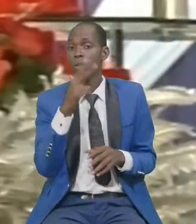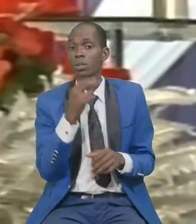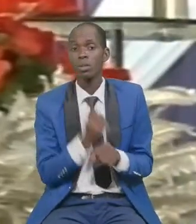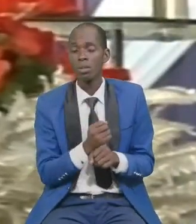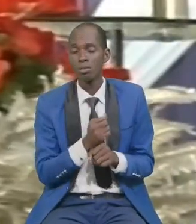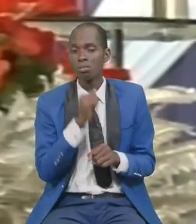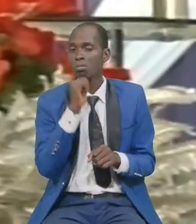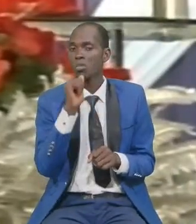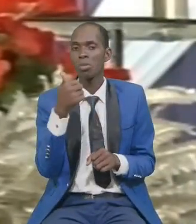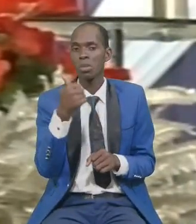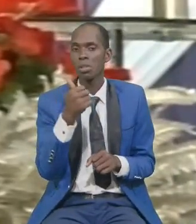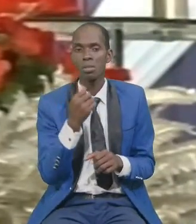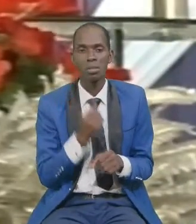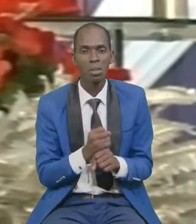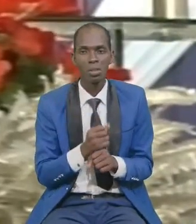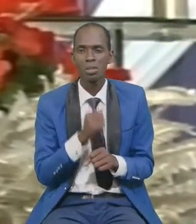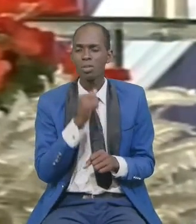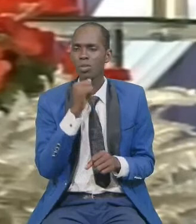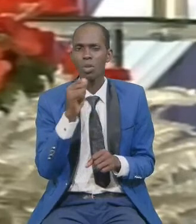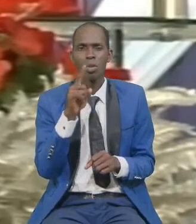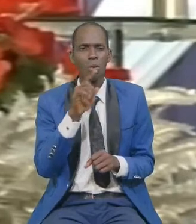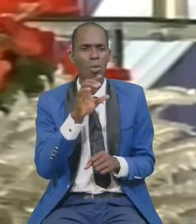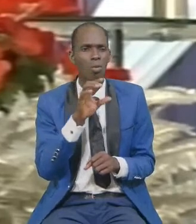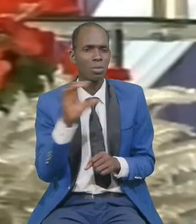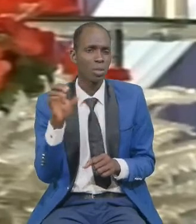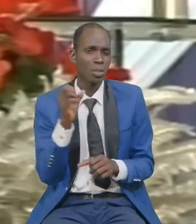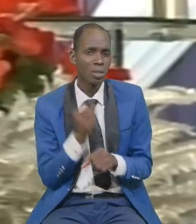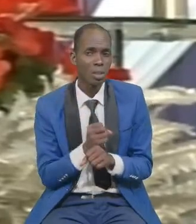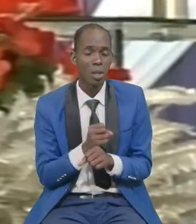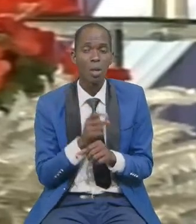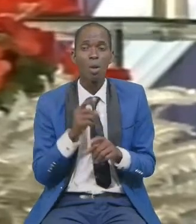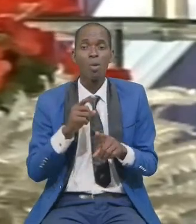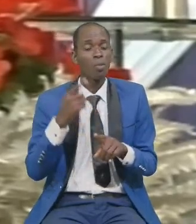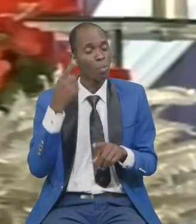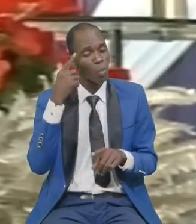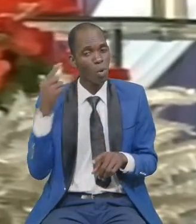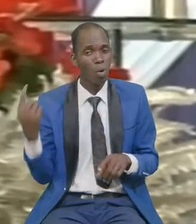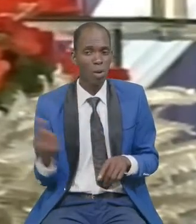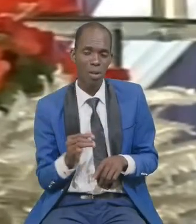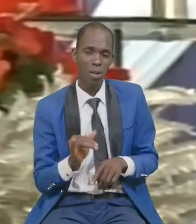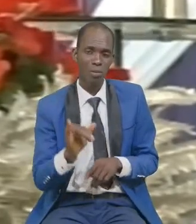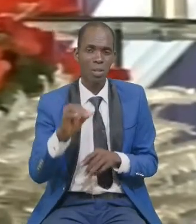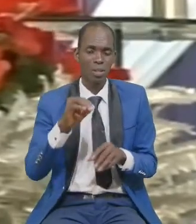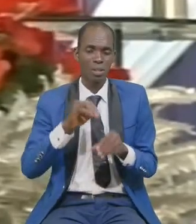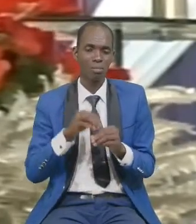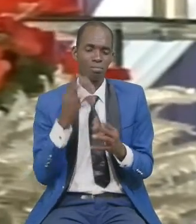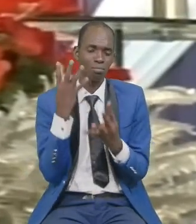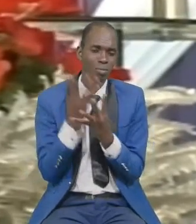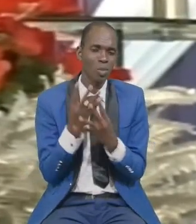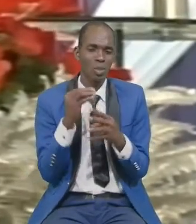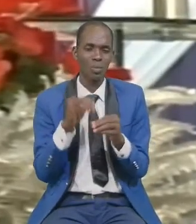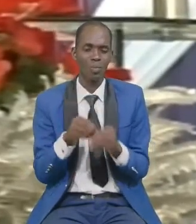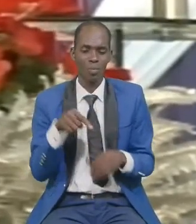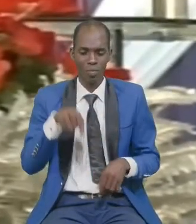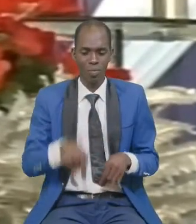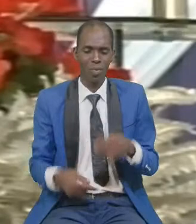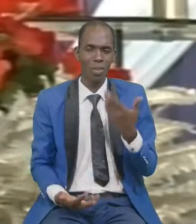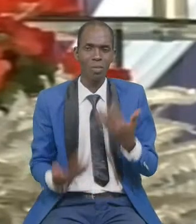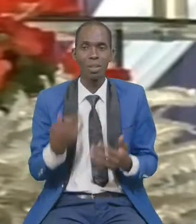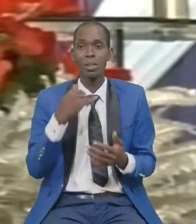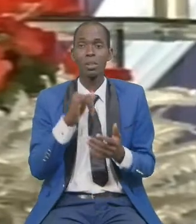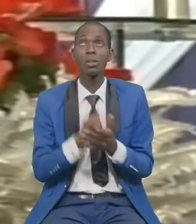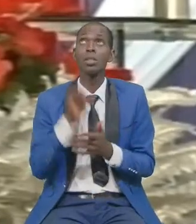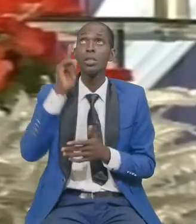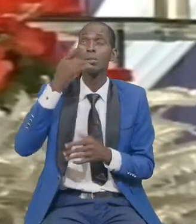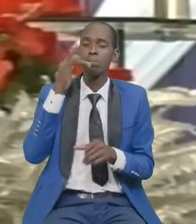not 10 years, not 100 years, an eternity of imprisonment in hellfire. He said, I'll bear it for